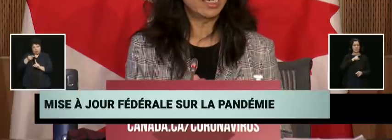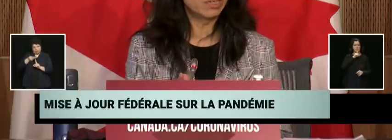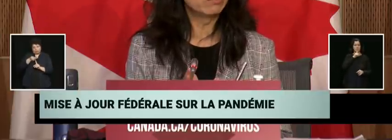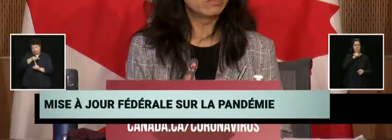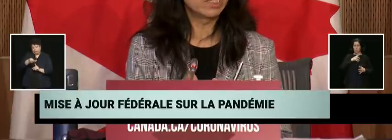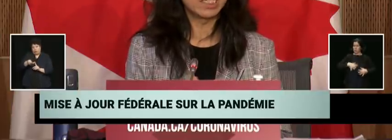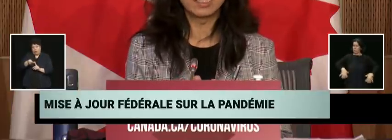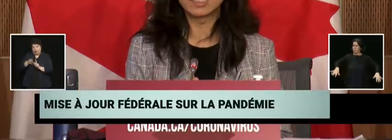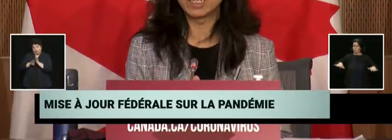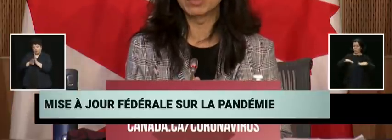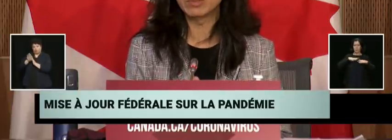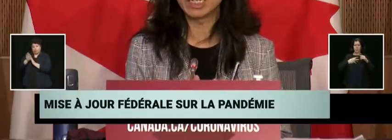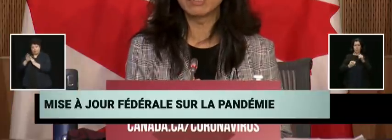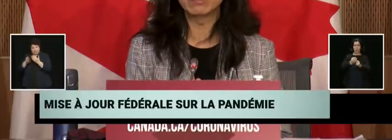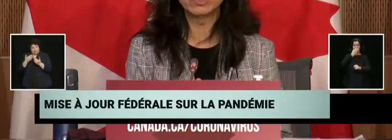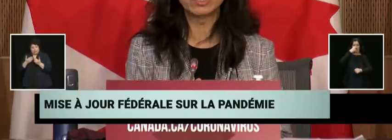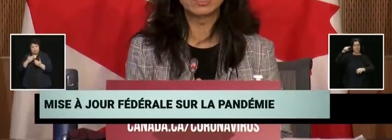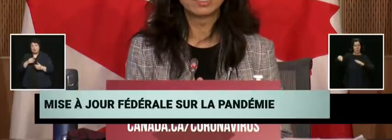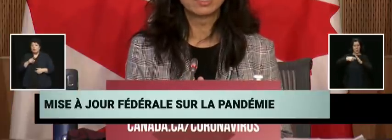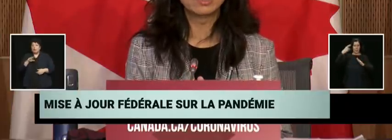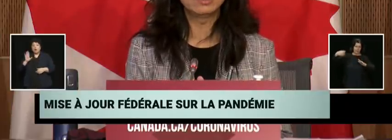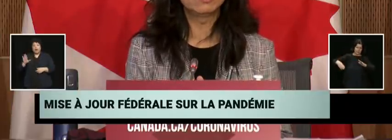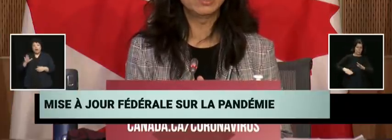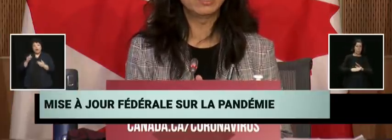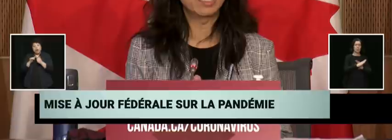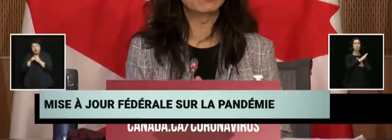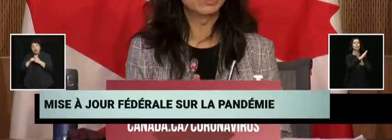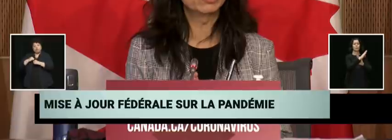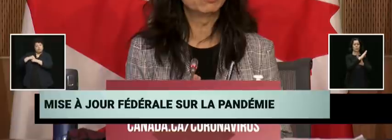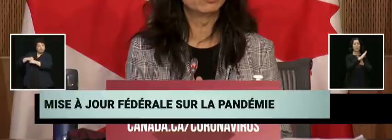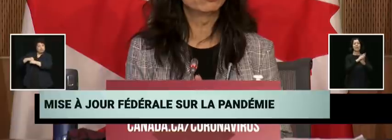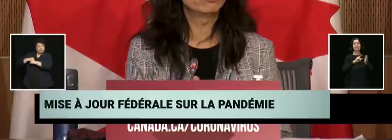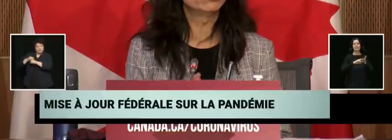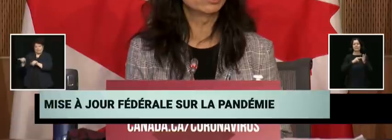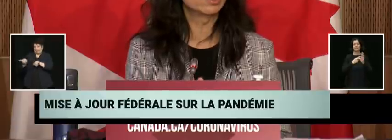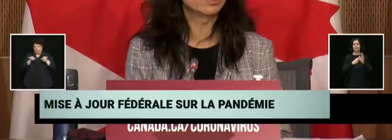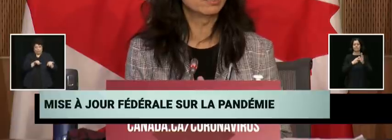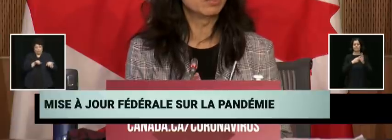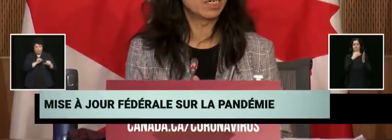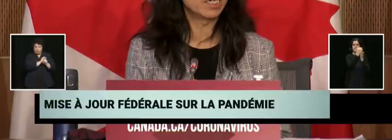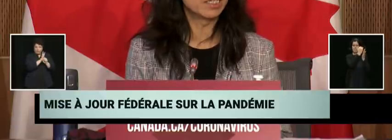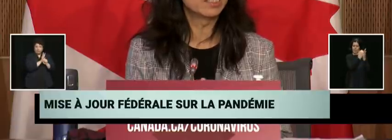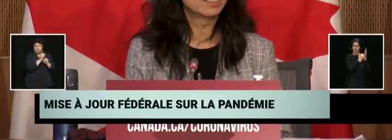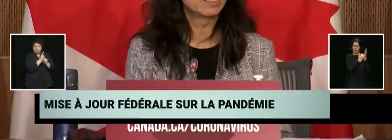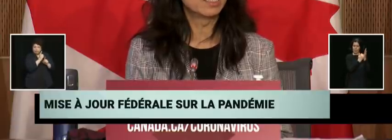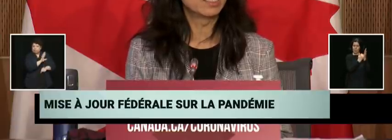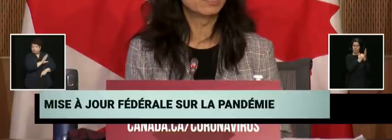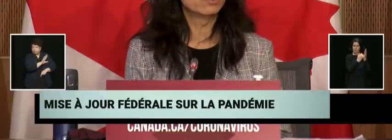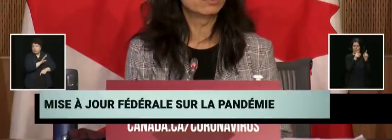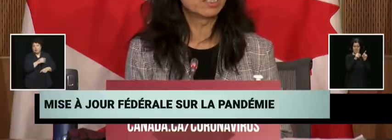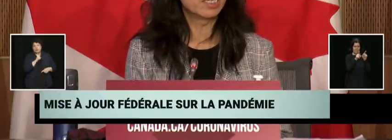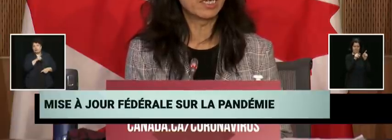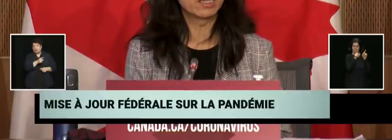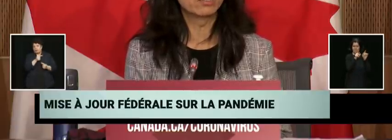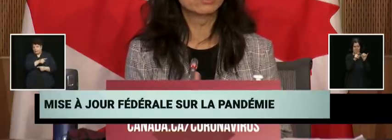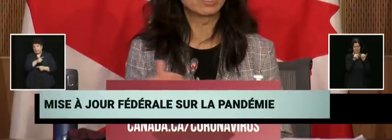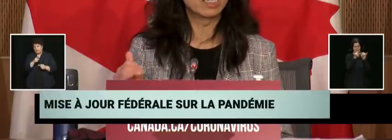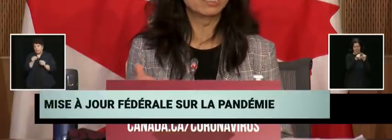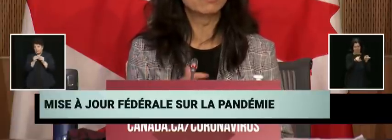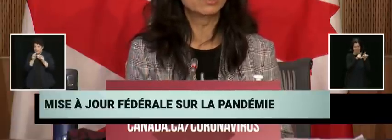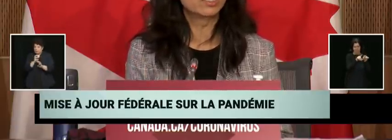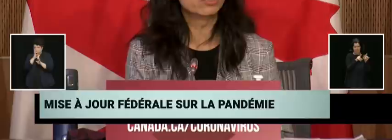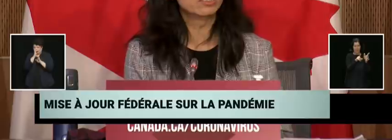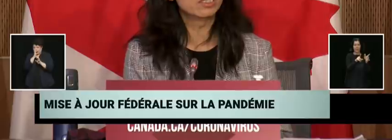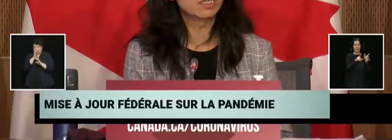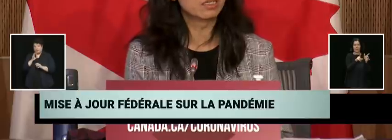they're the same, really the same public health measures, need to be that much more stringently applied in order to get those